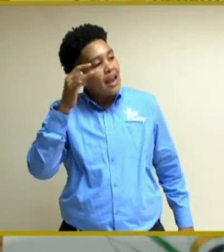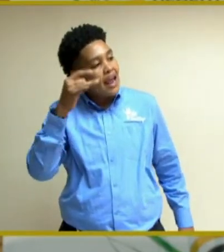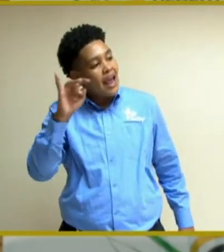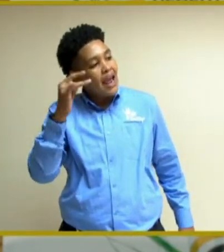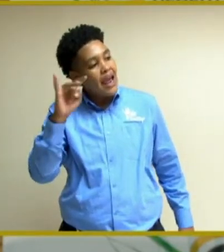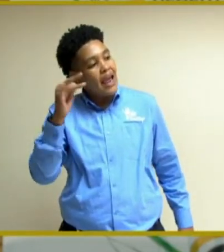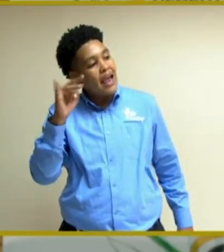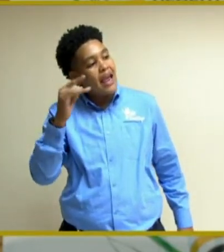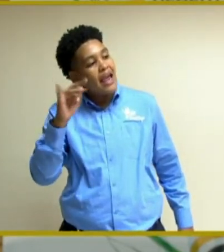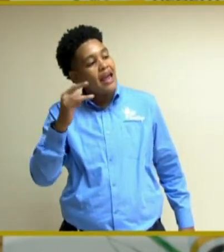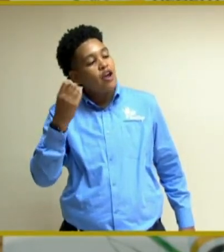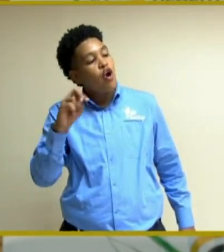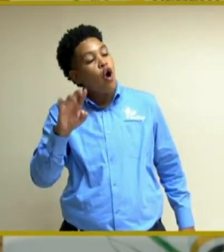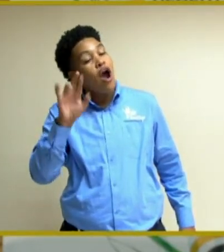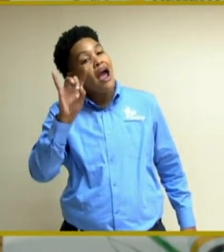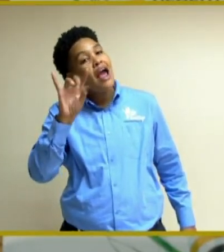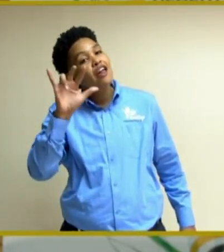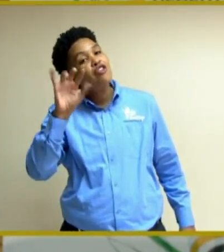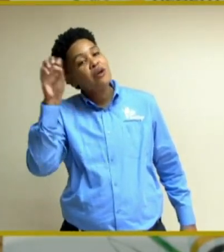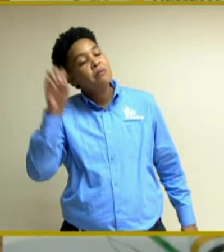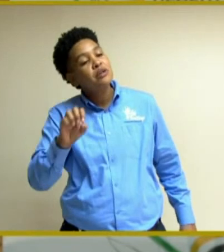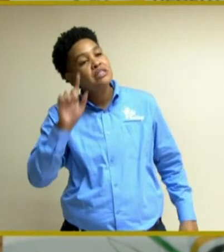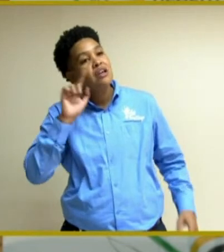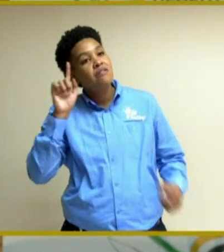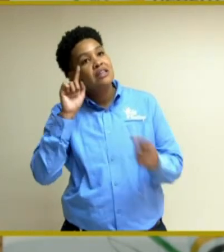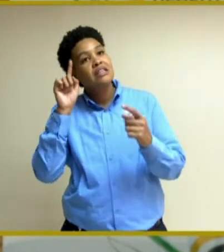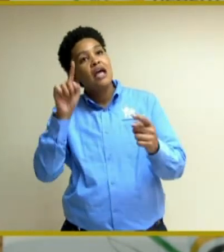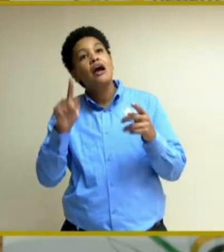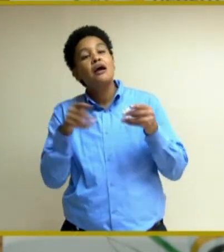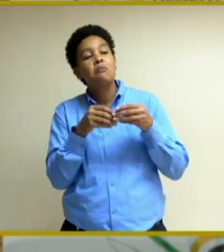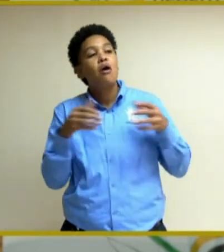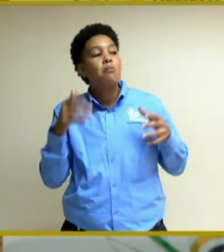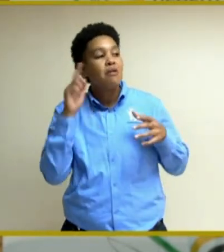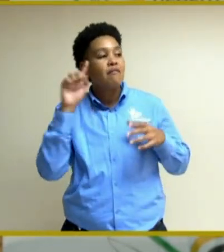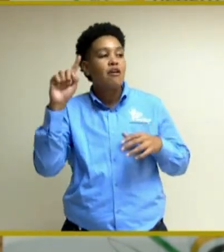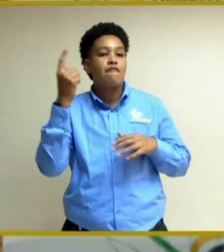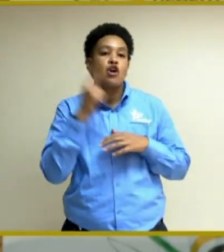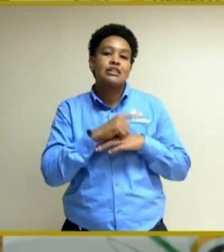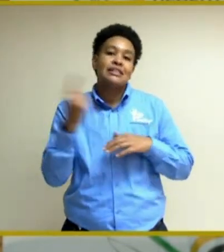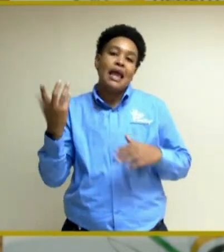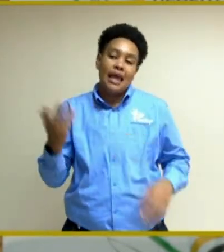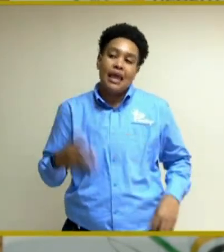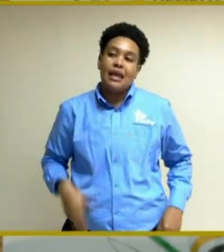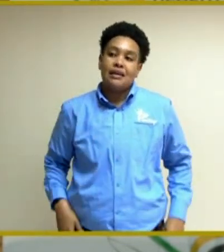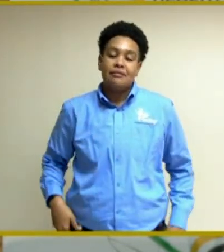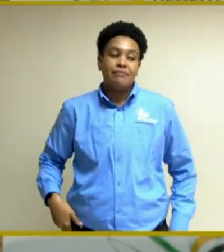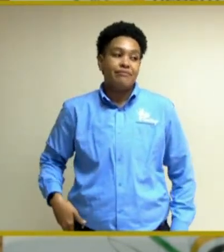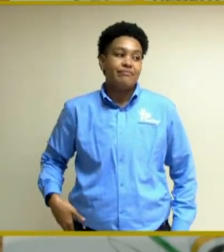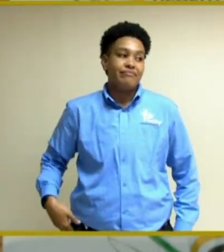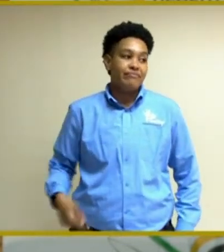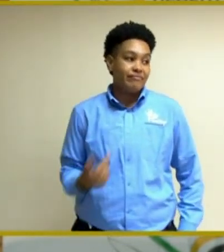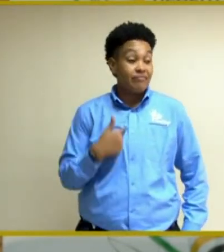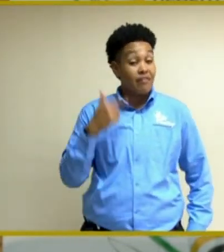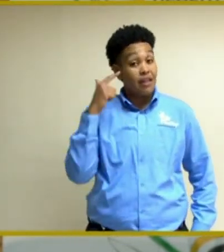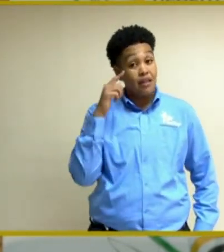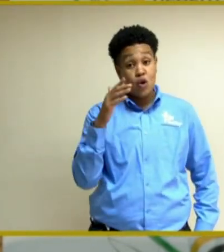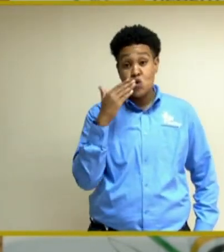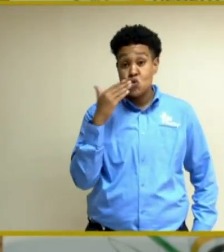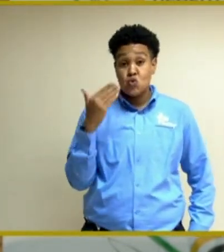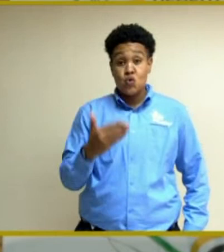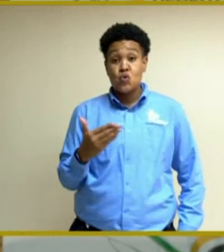2,718, or 83% of the target population for day one. I think that's a